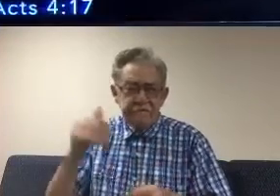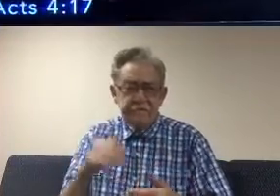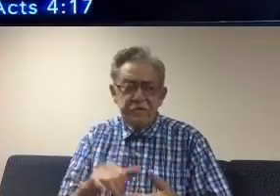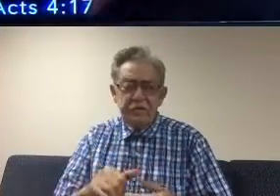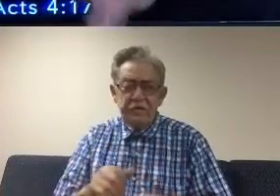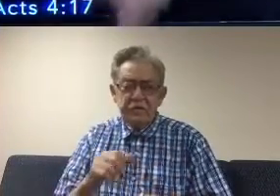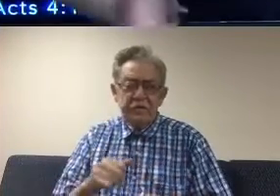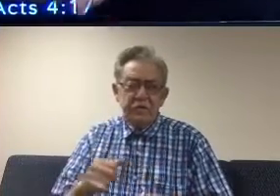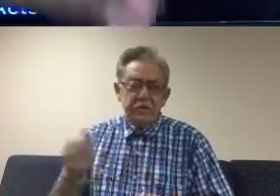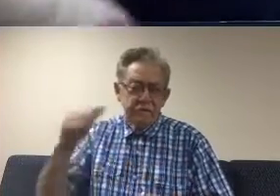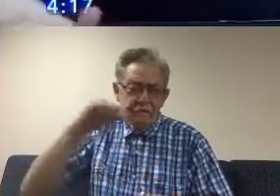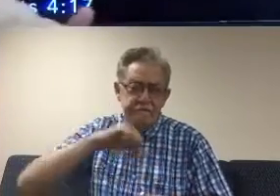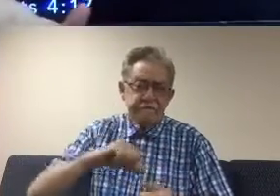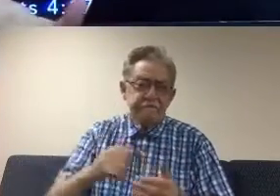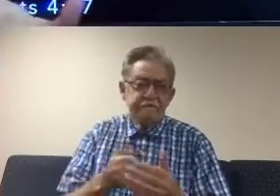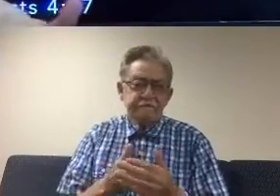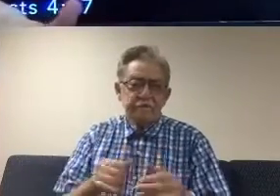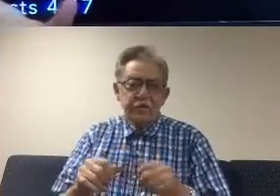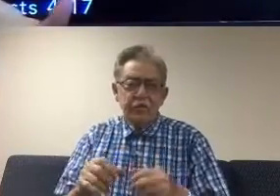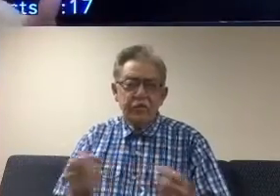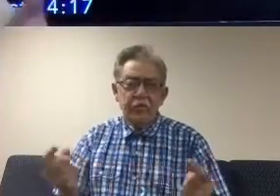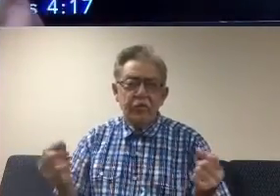bad. What are we going to do about it?